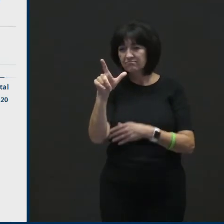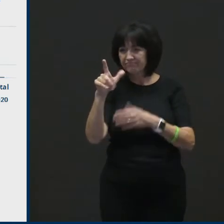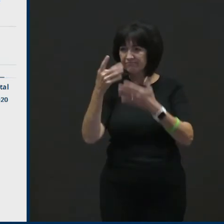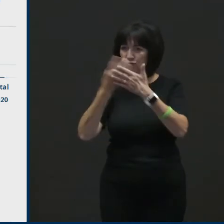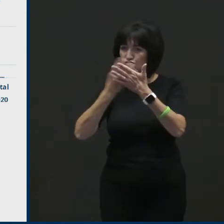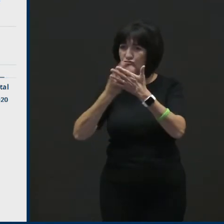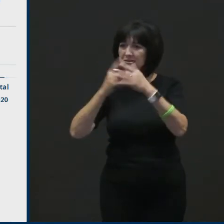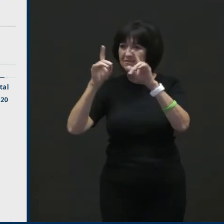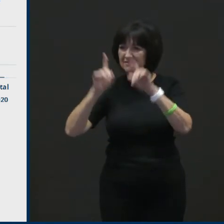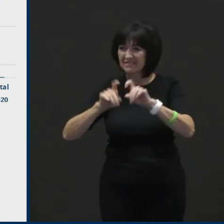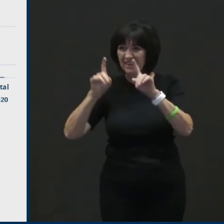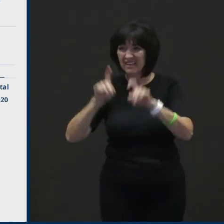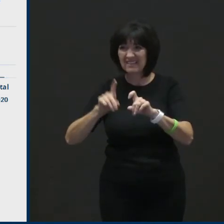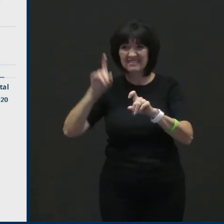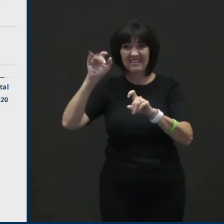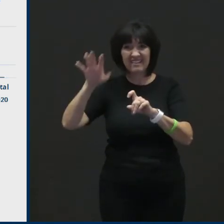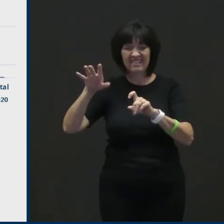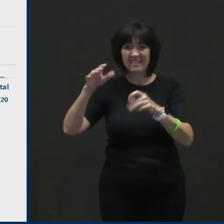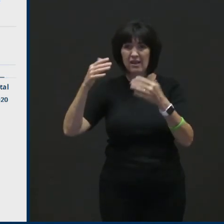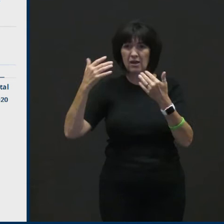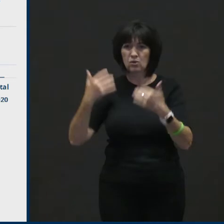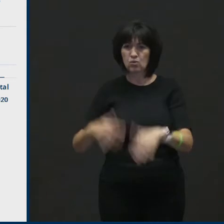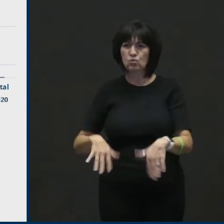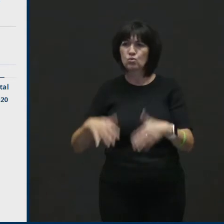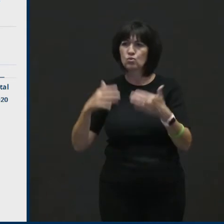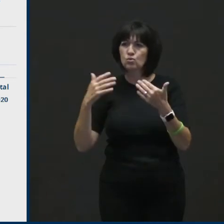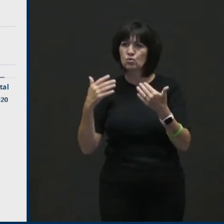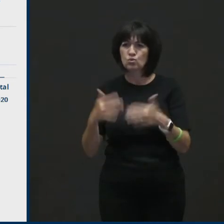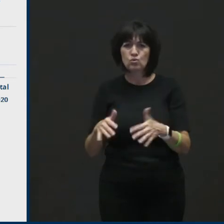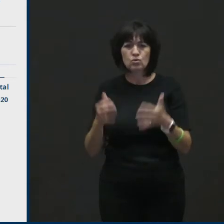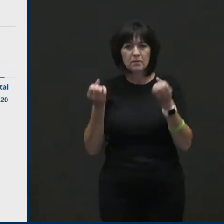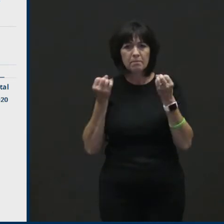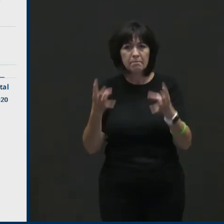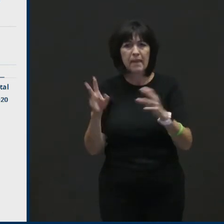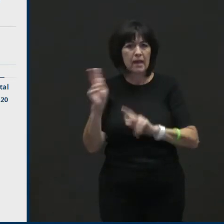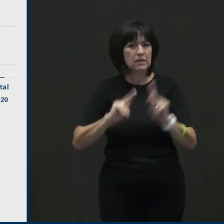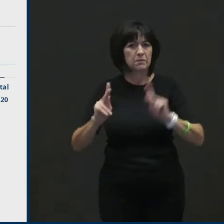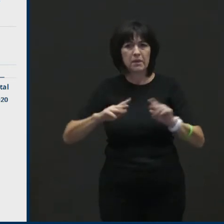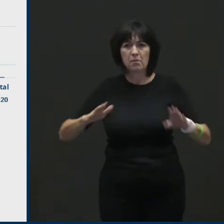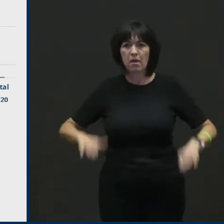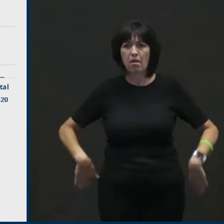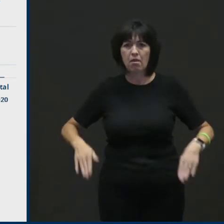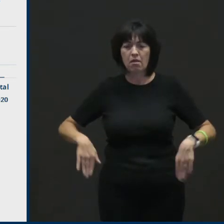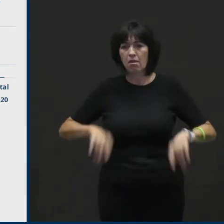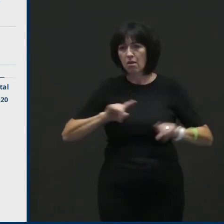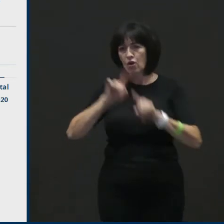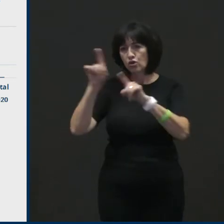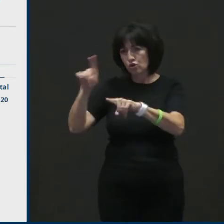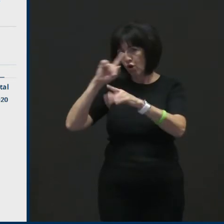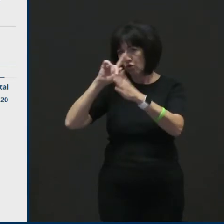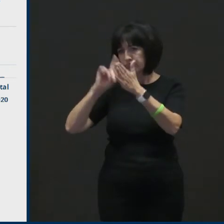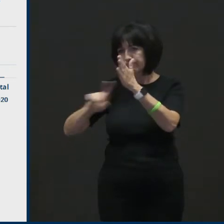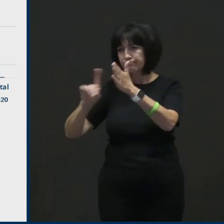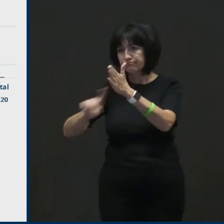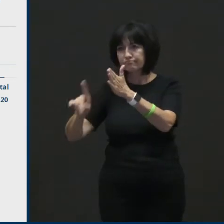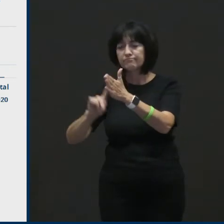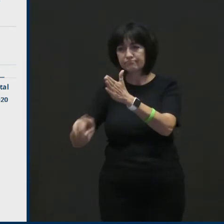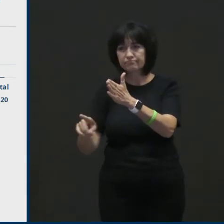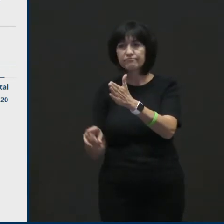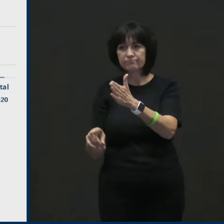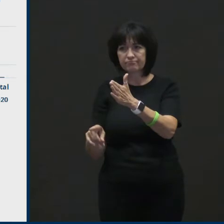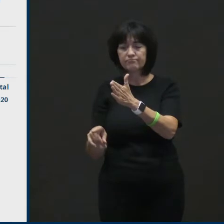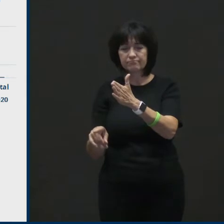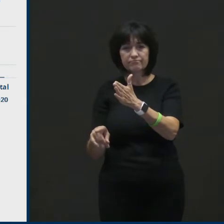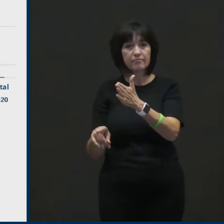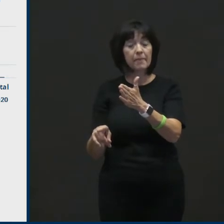big dive in March and April, and they have not rebounded like we have seen with childhood immunizations.